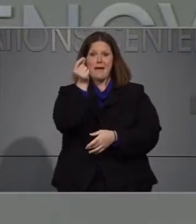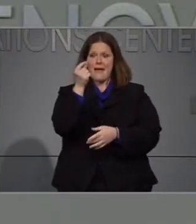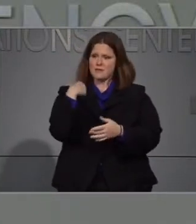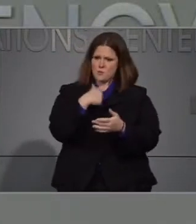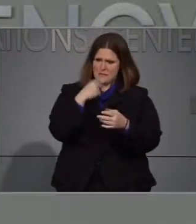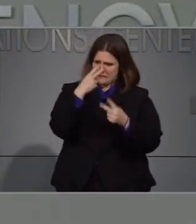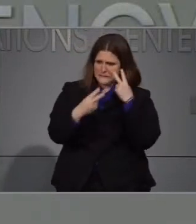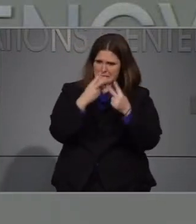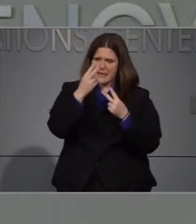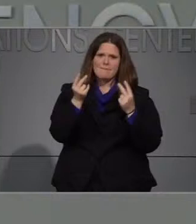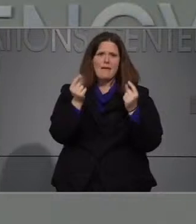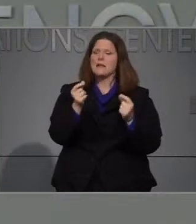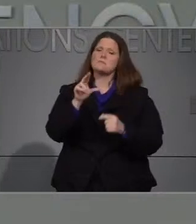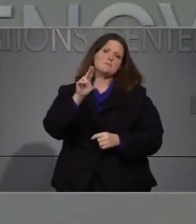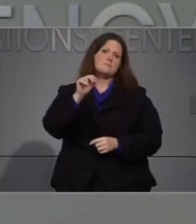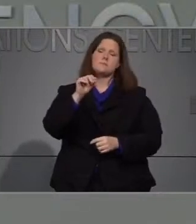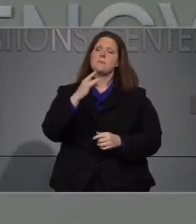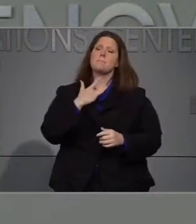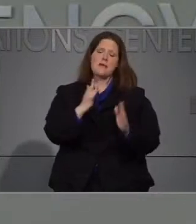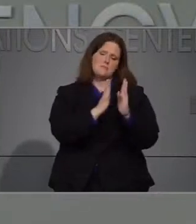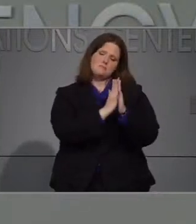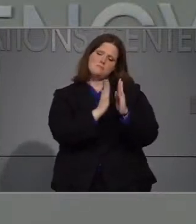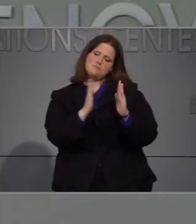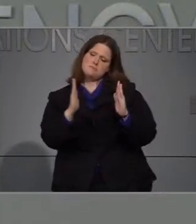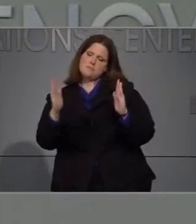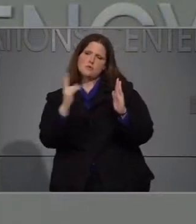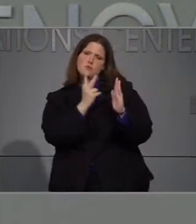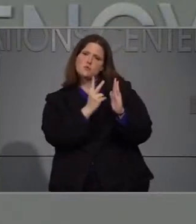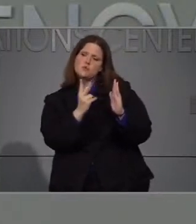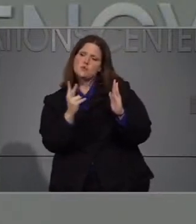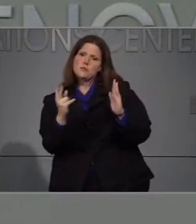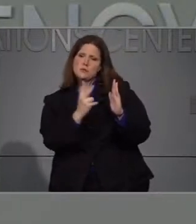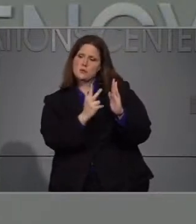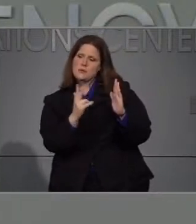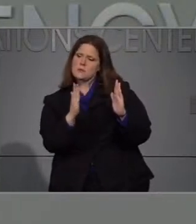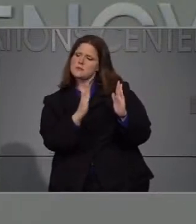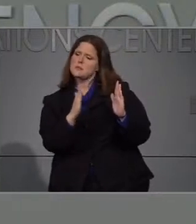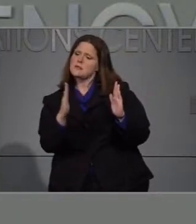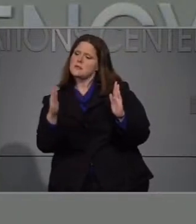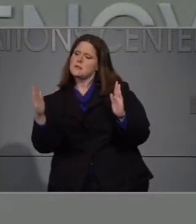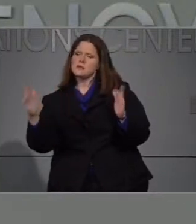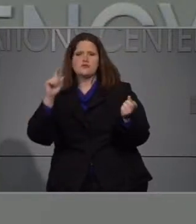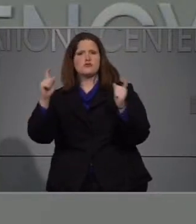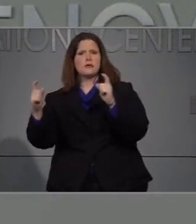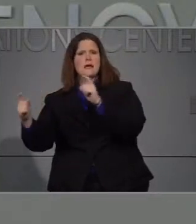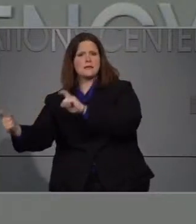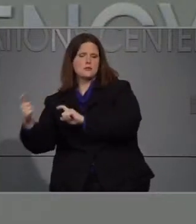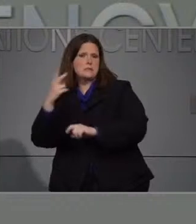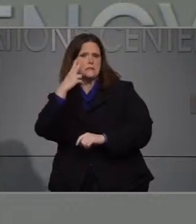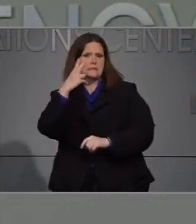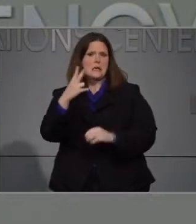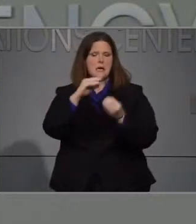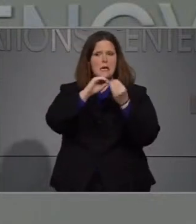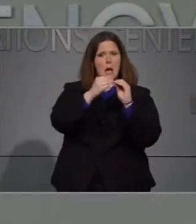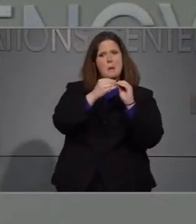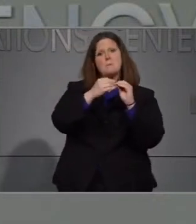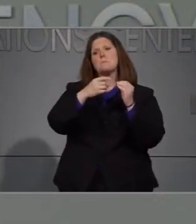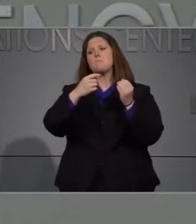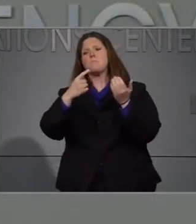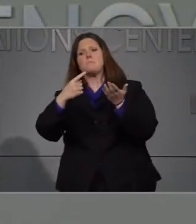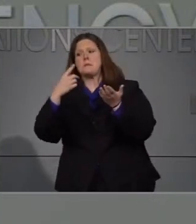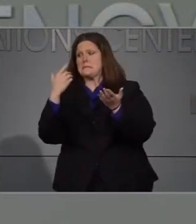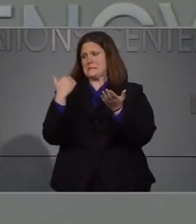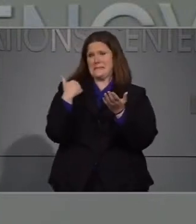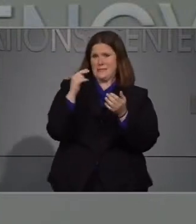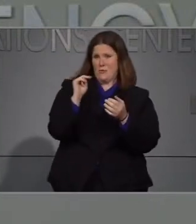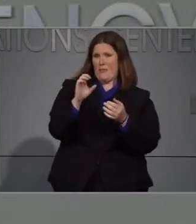3 weeks for us to see new changes in our numbers, either from easing restrictions and then we see numbers potentially go up, is what we saw in